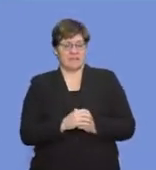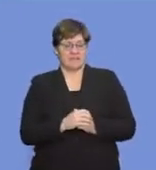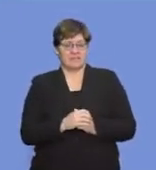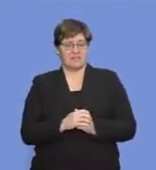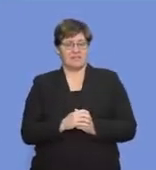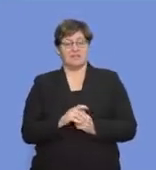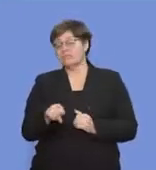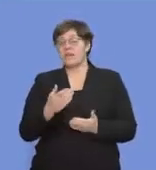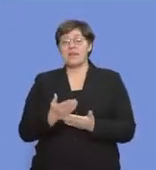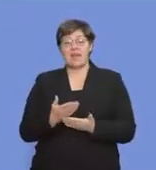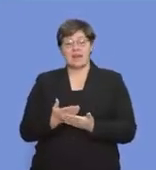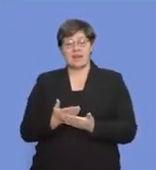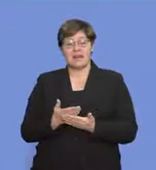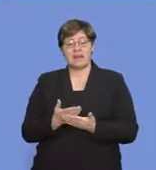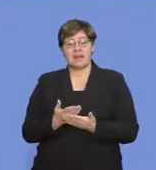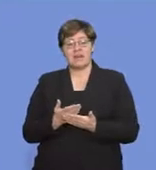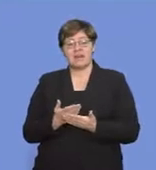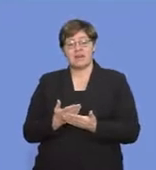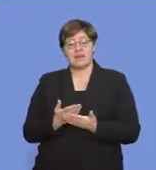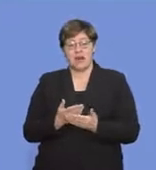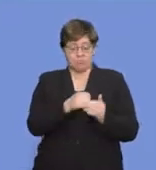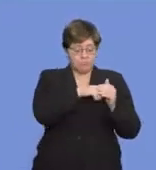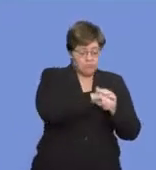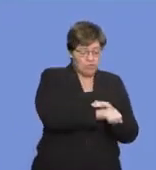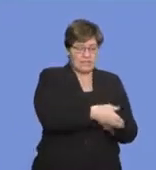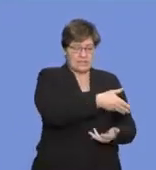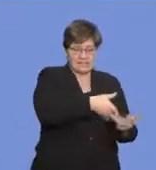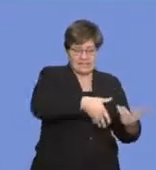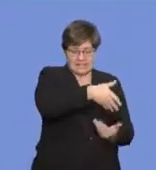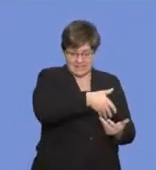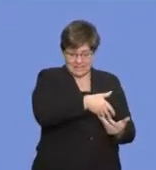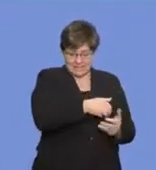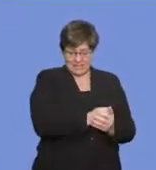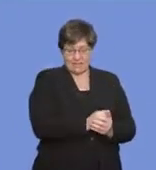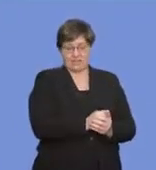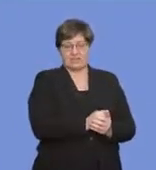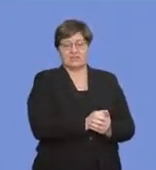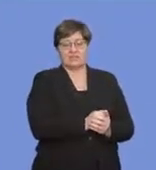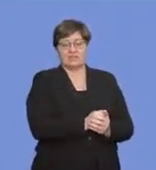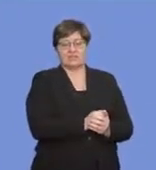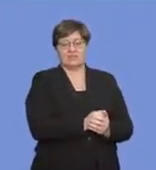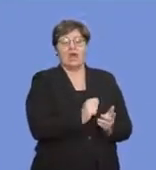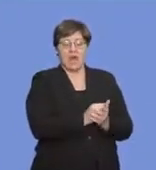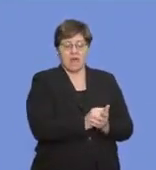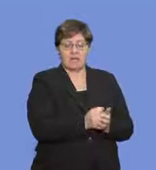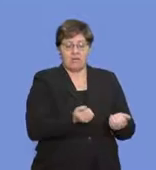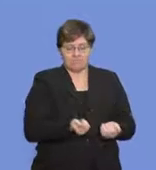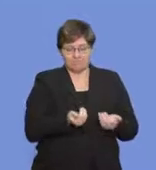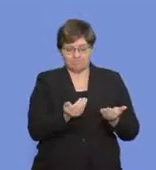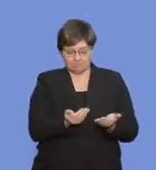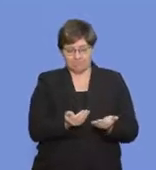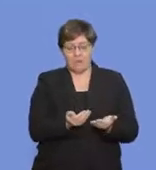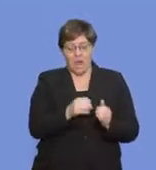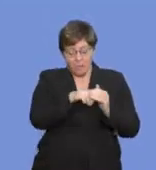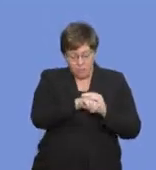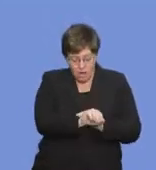are able to interbreed, so that's important. They would be able to then produce